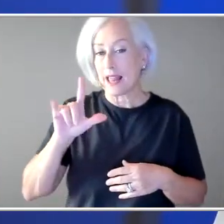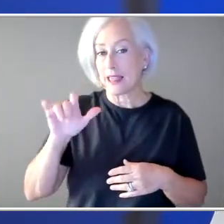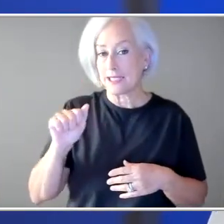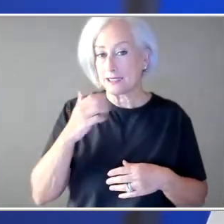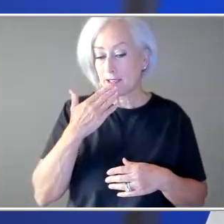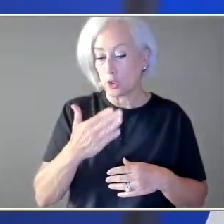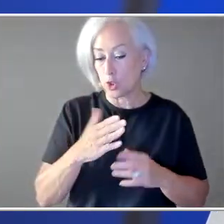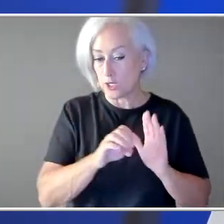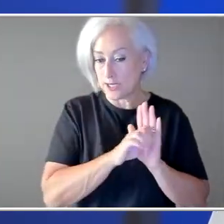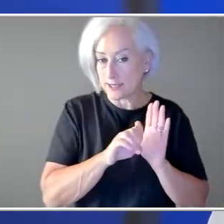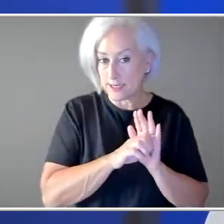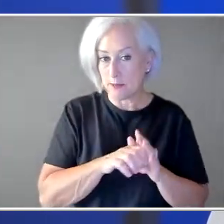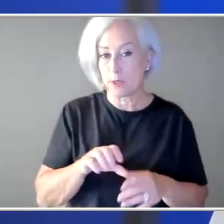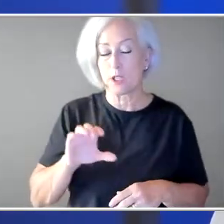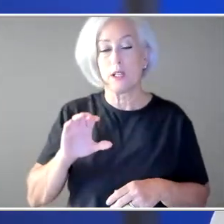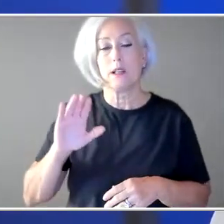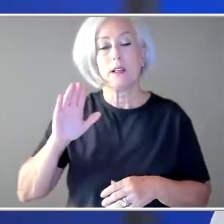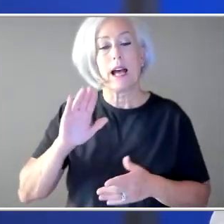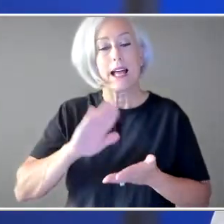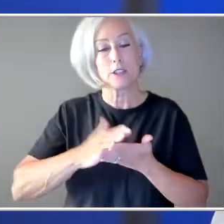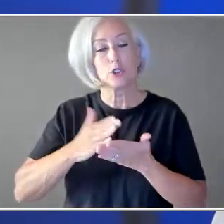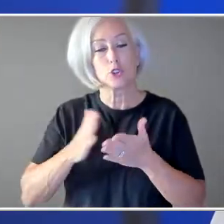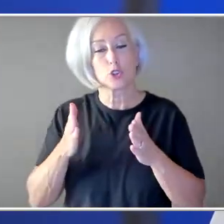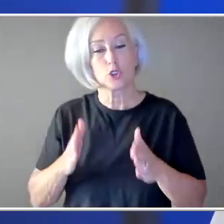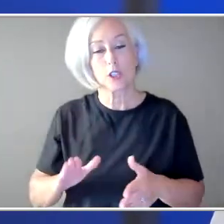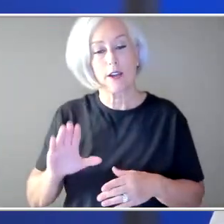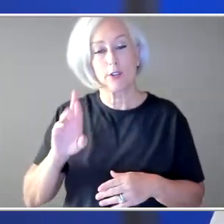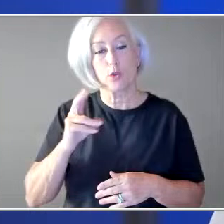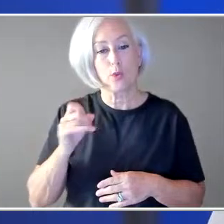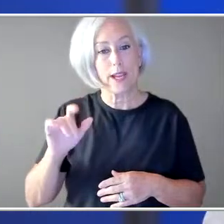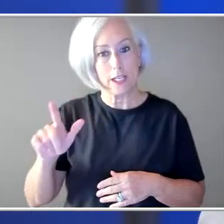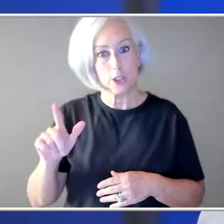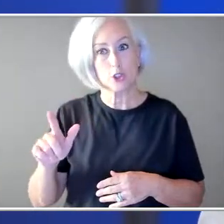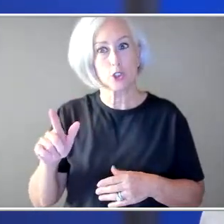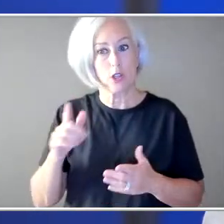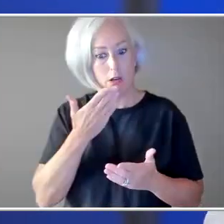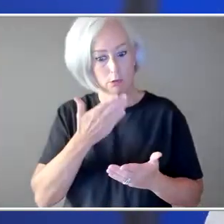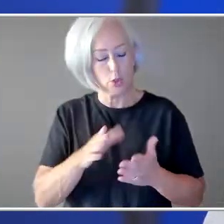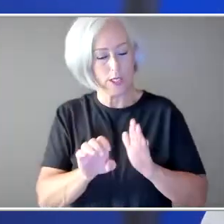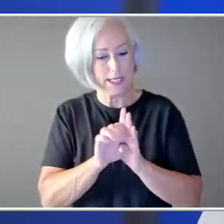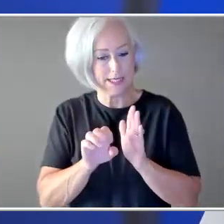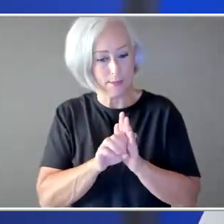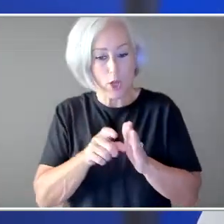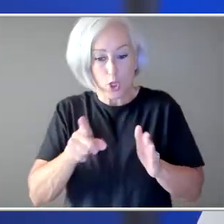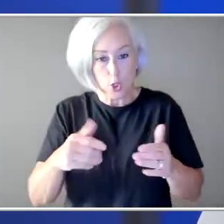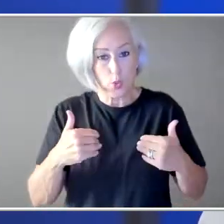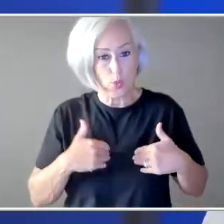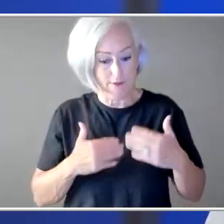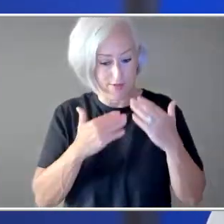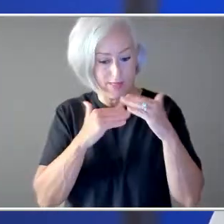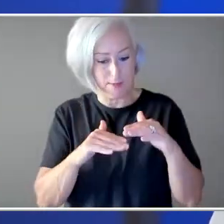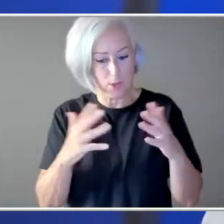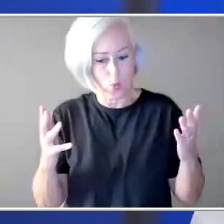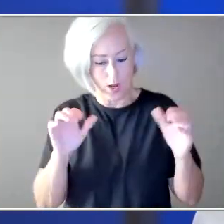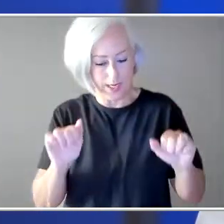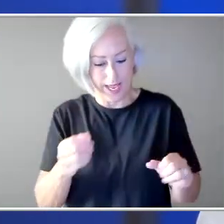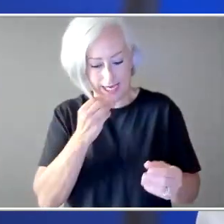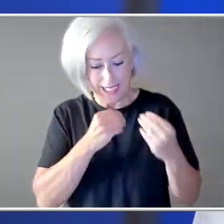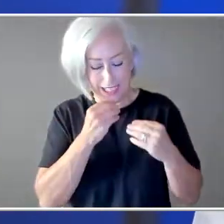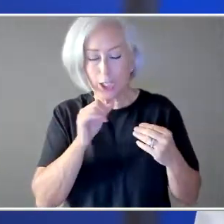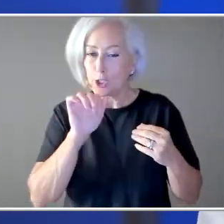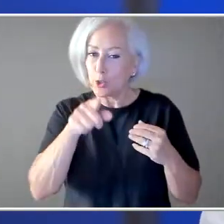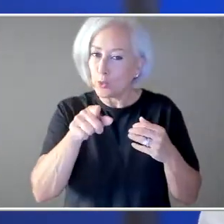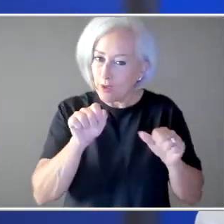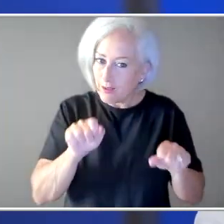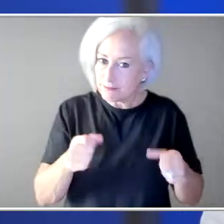examples of, even though there's this restriction, you can be successful and enjoy life. You have to